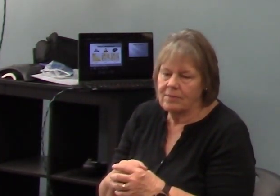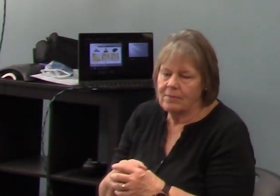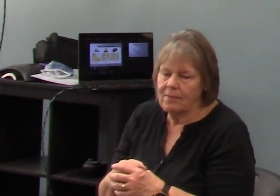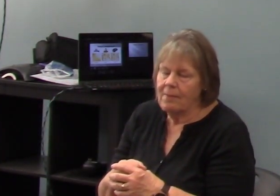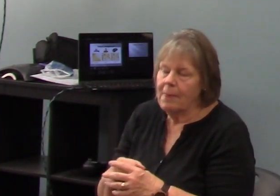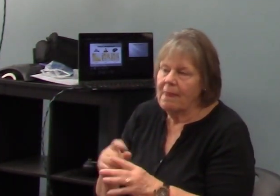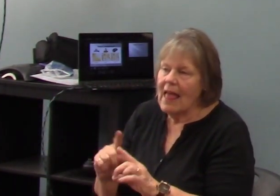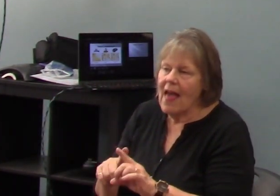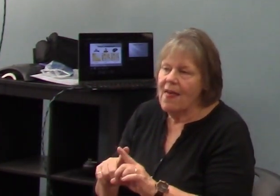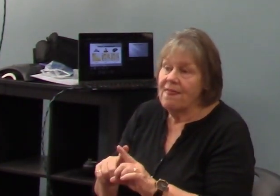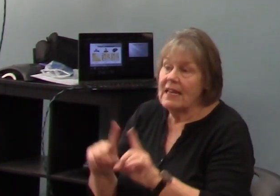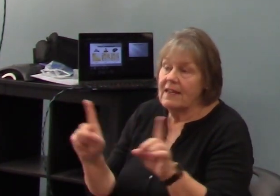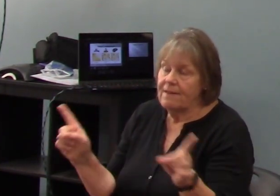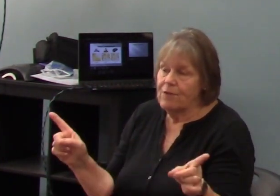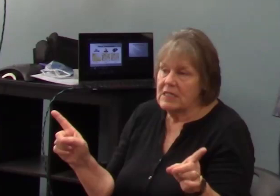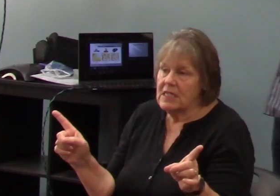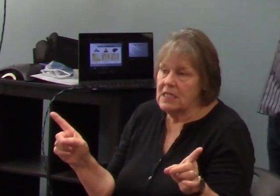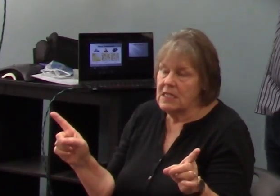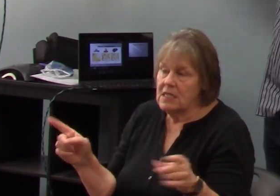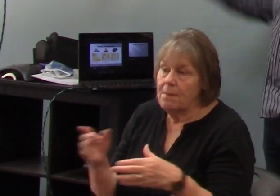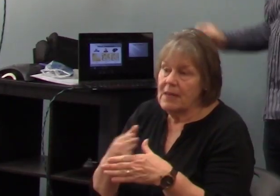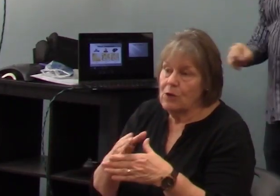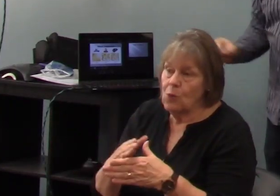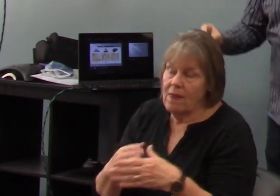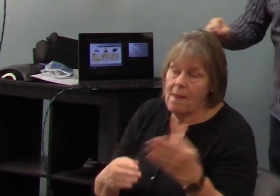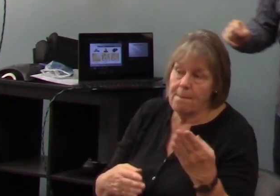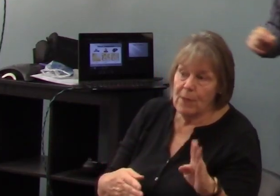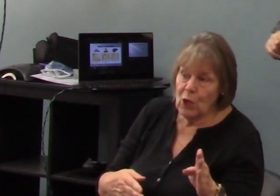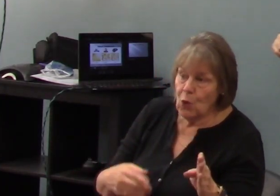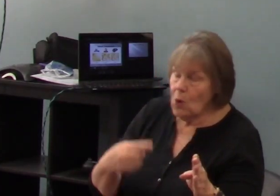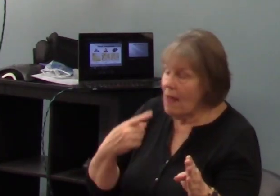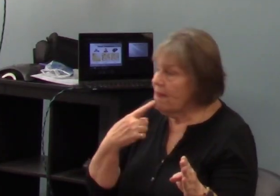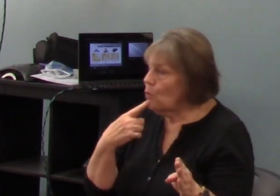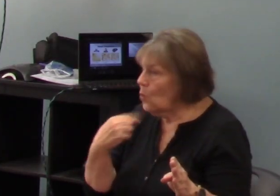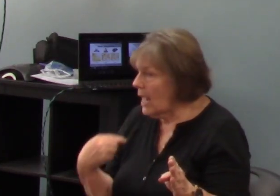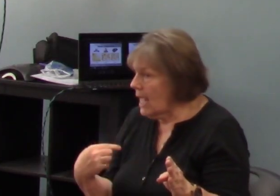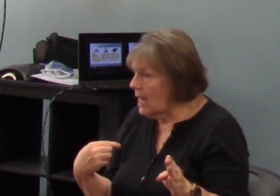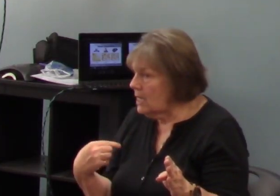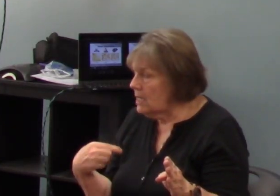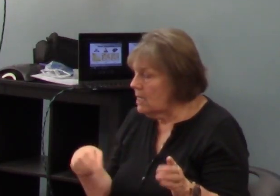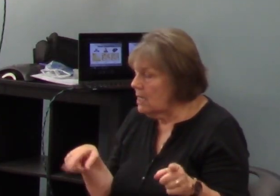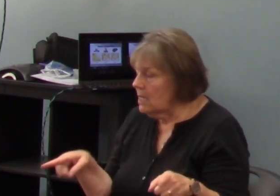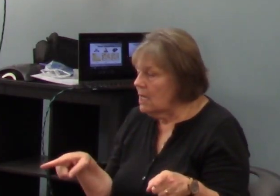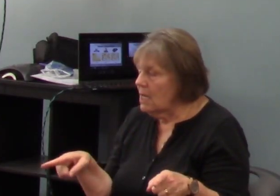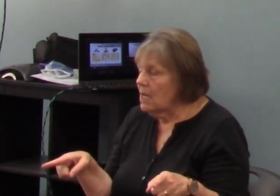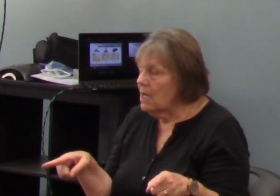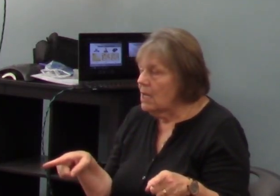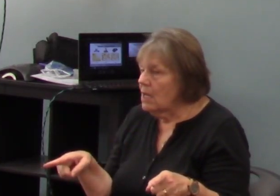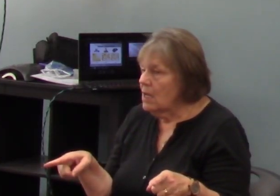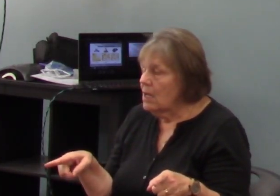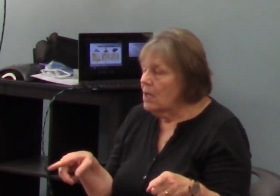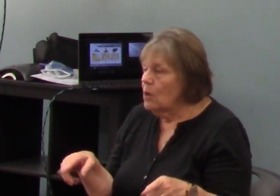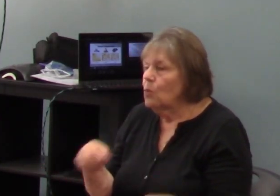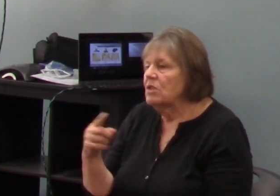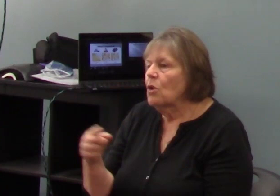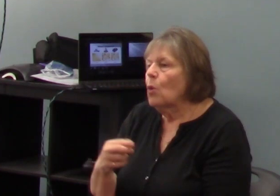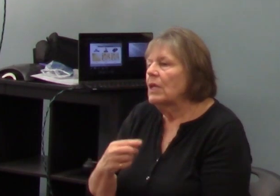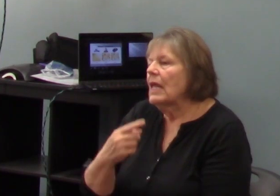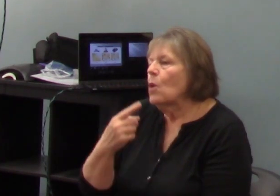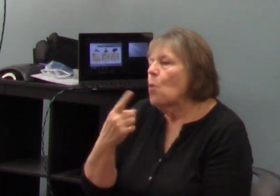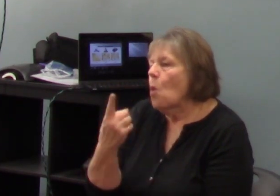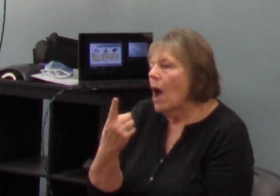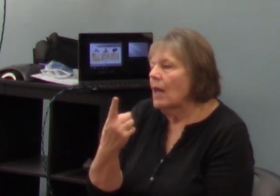the differences between the blue and the red pieces was only 1 part in